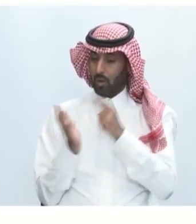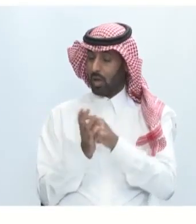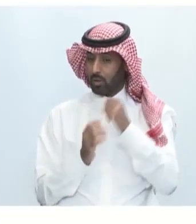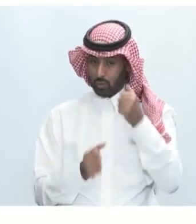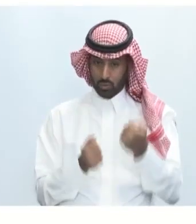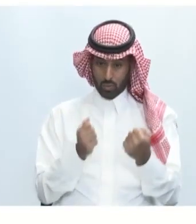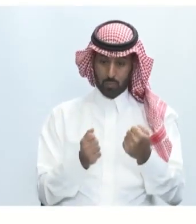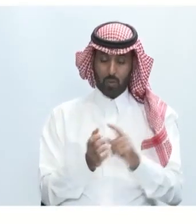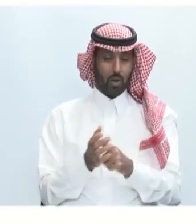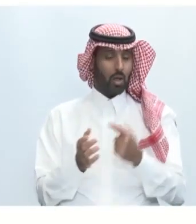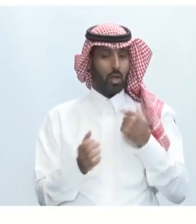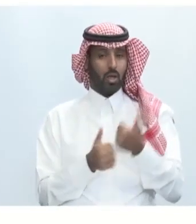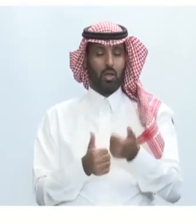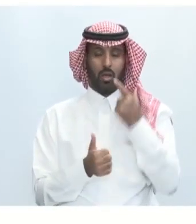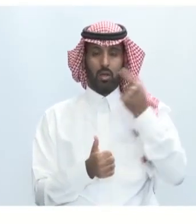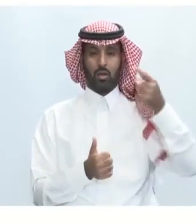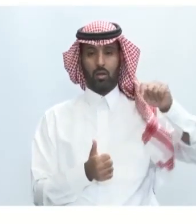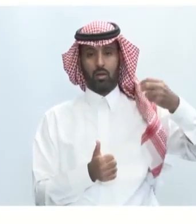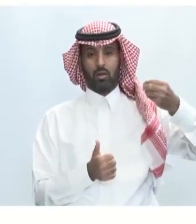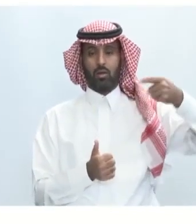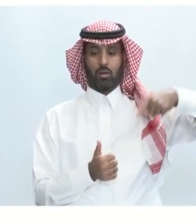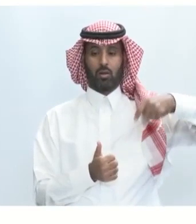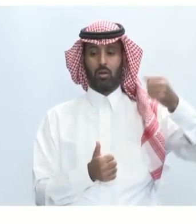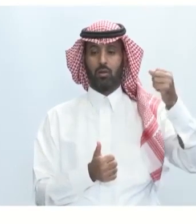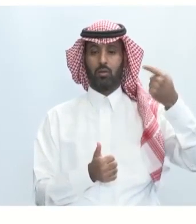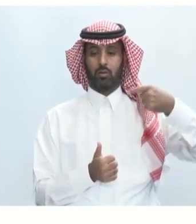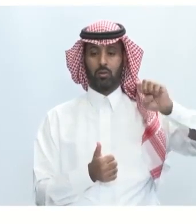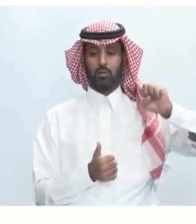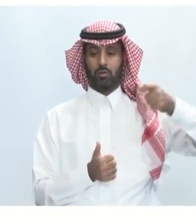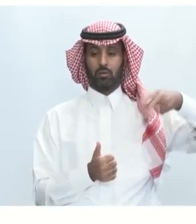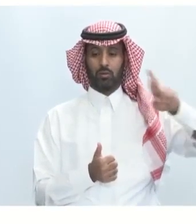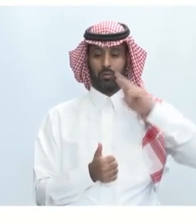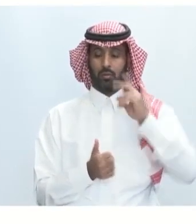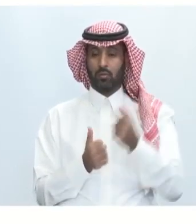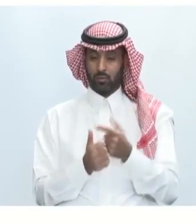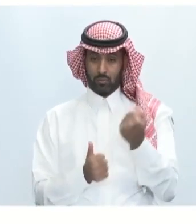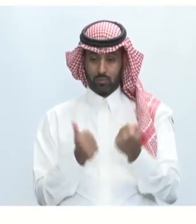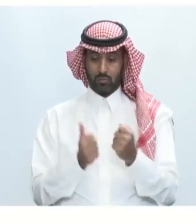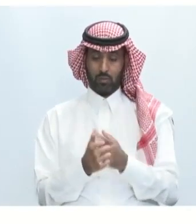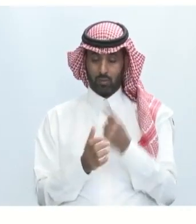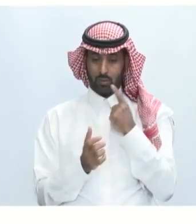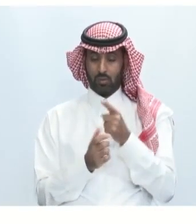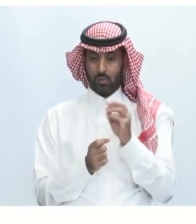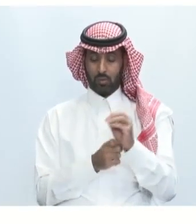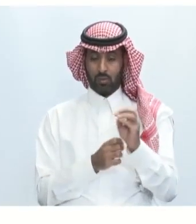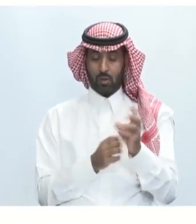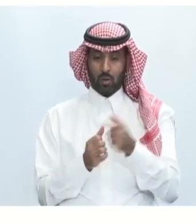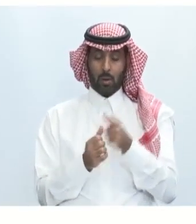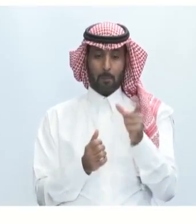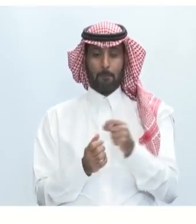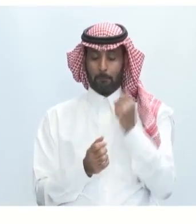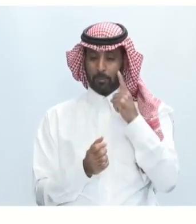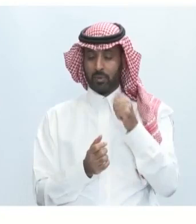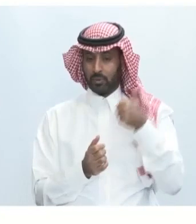Top Gear, also a very well-known TV show. It's about cars. From the name itself, Top Gear, it's an actually an